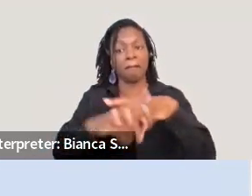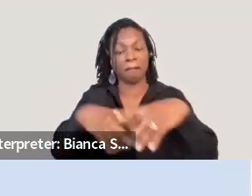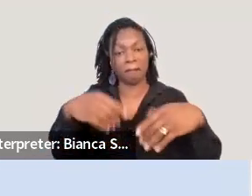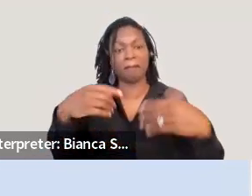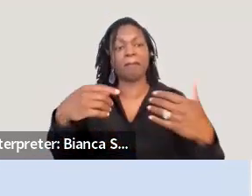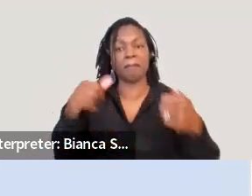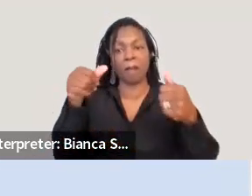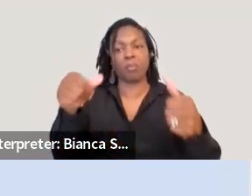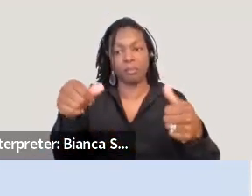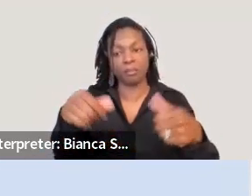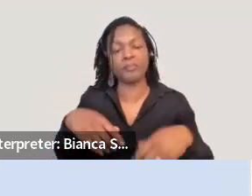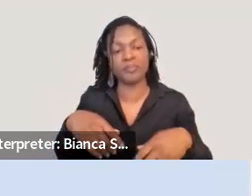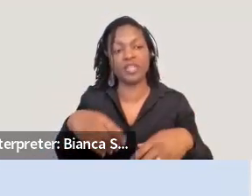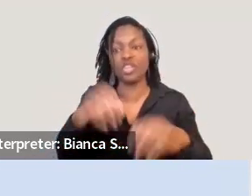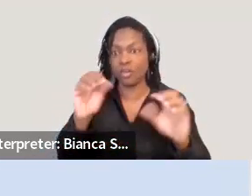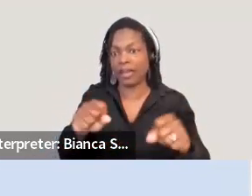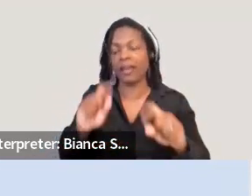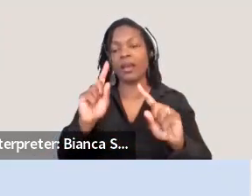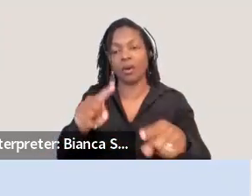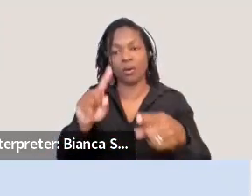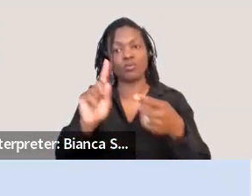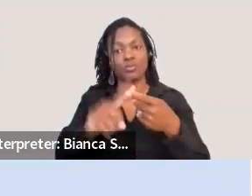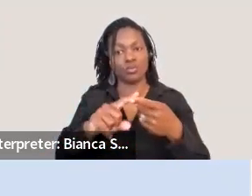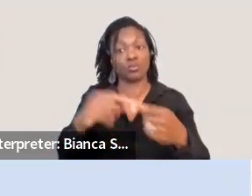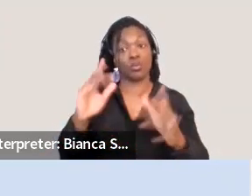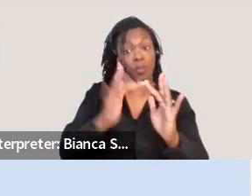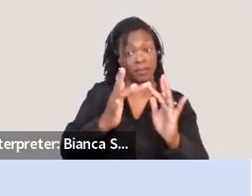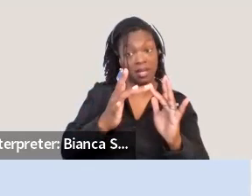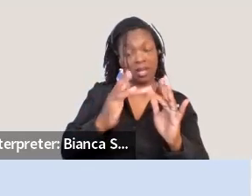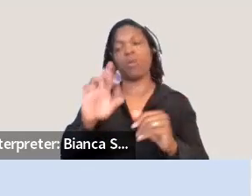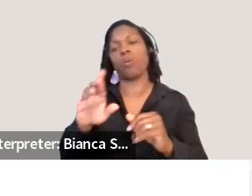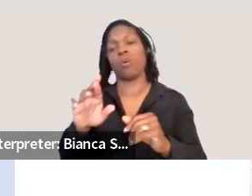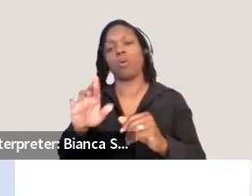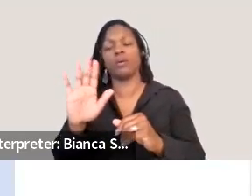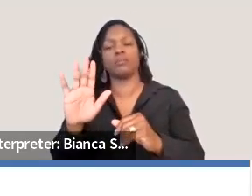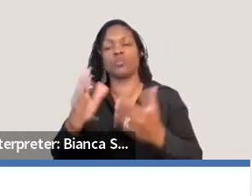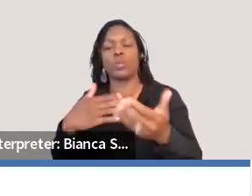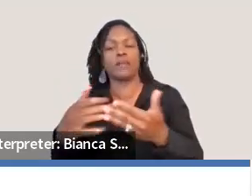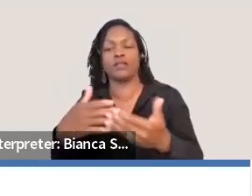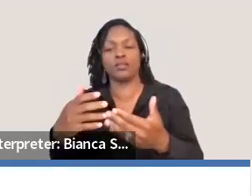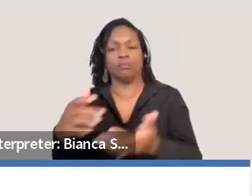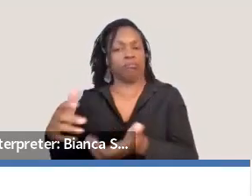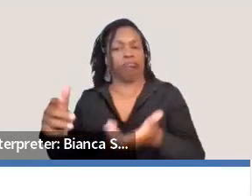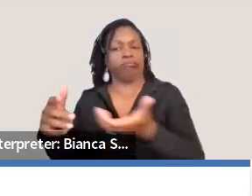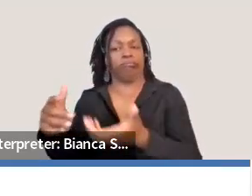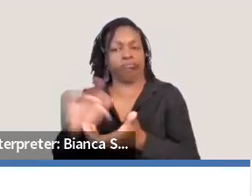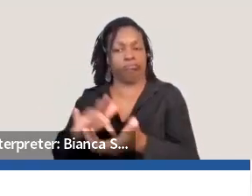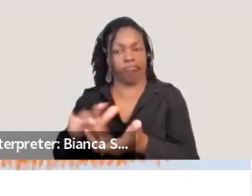our website or on the podcast platform that you use. All of our